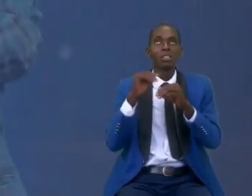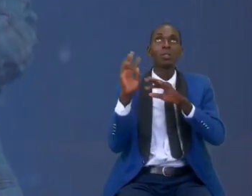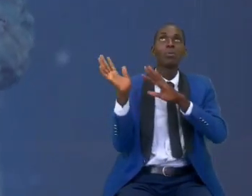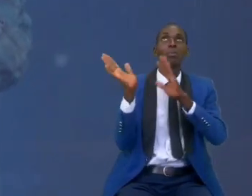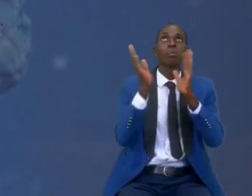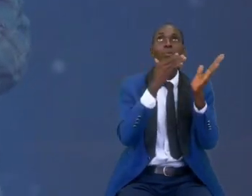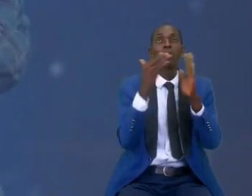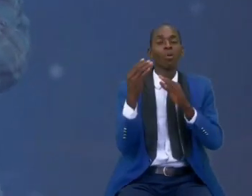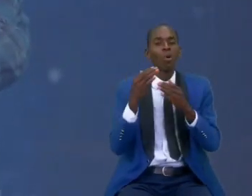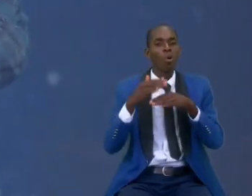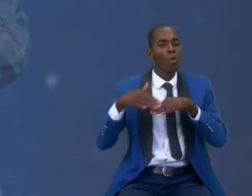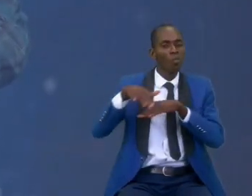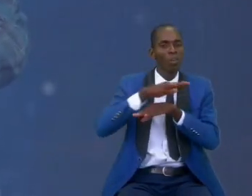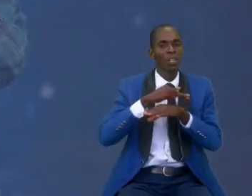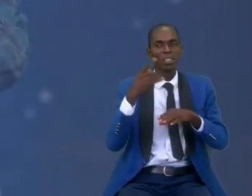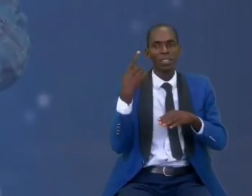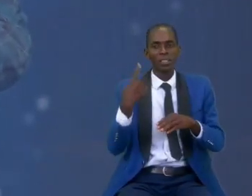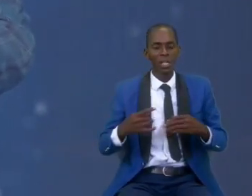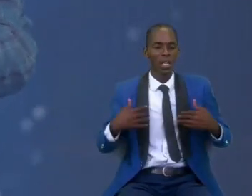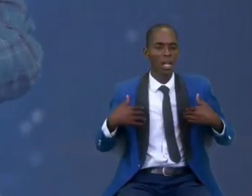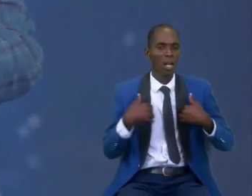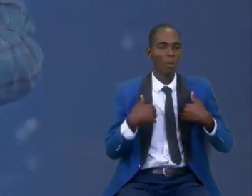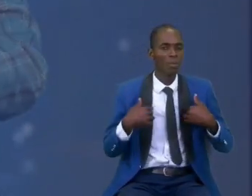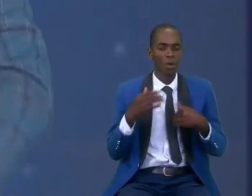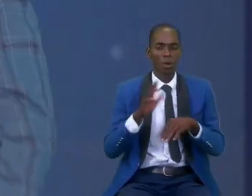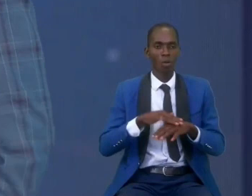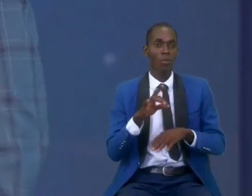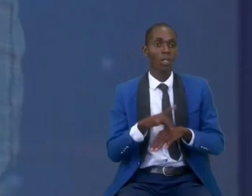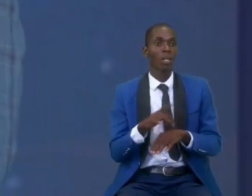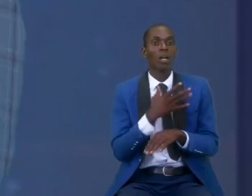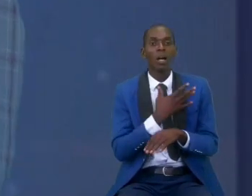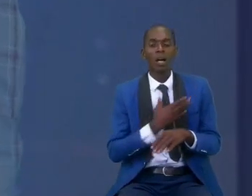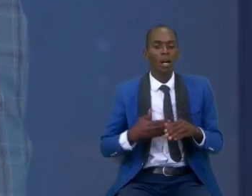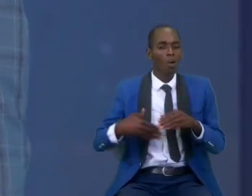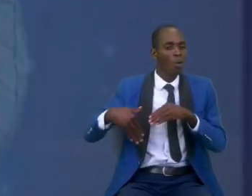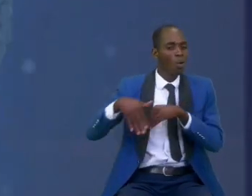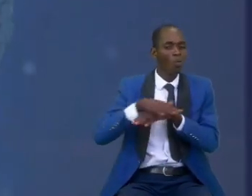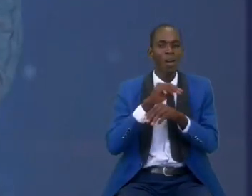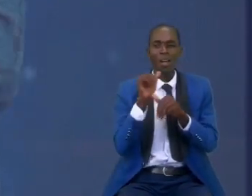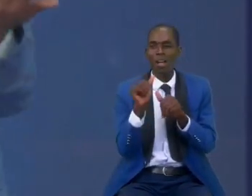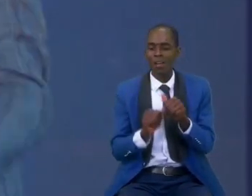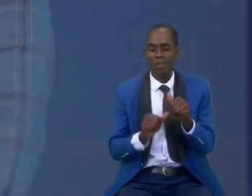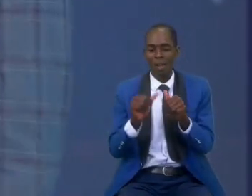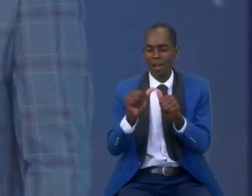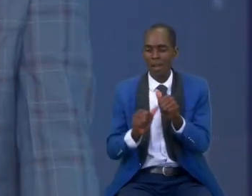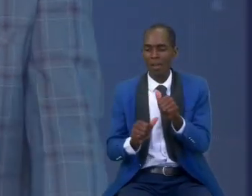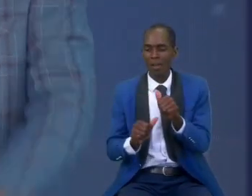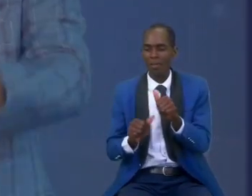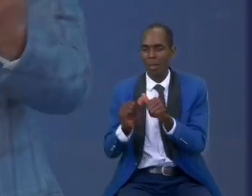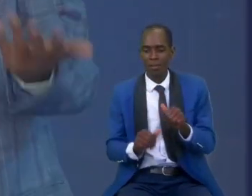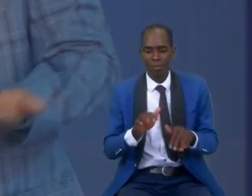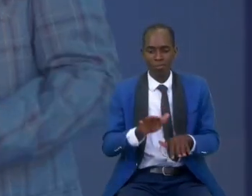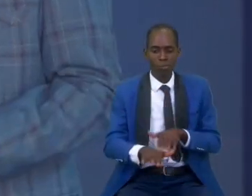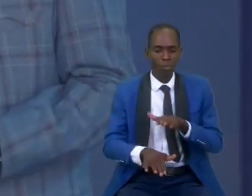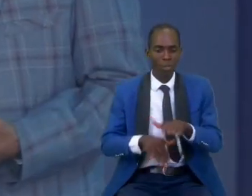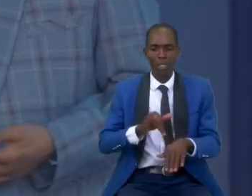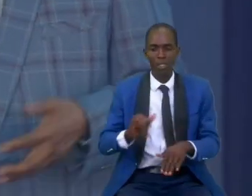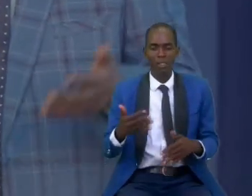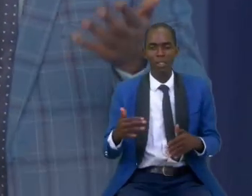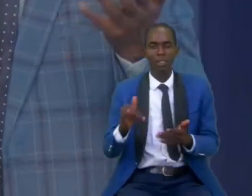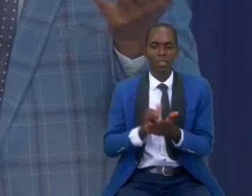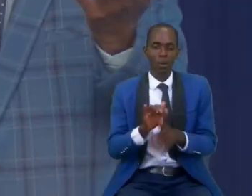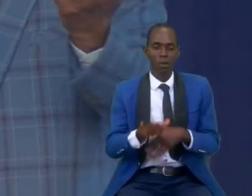earth, and over every creeping thing that creepeth on the earth. And then in verse 27, it